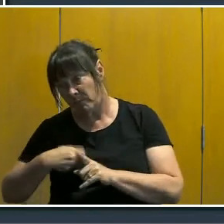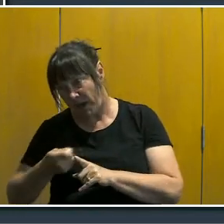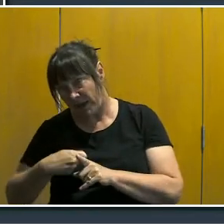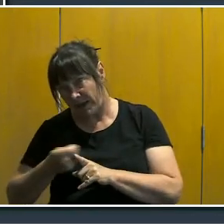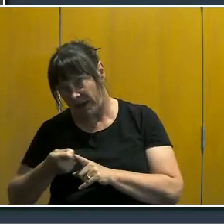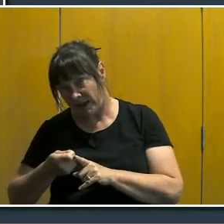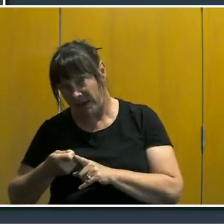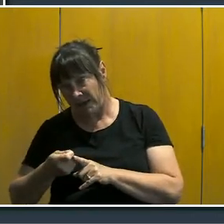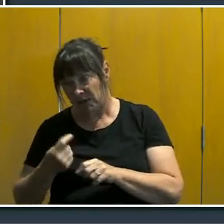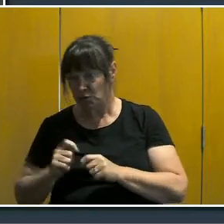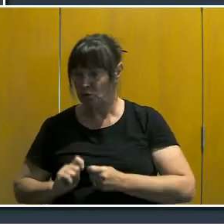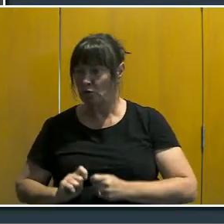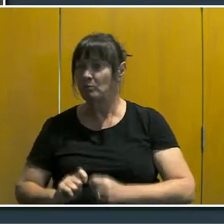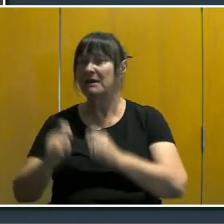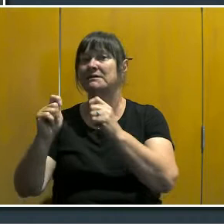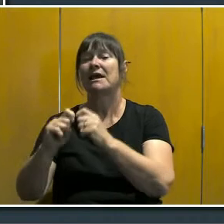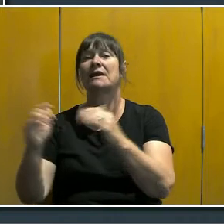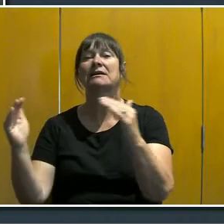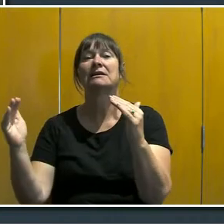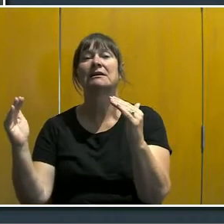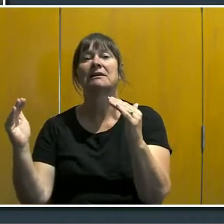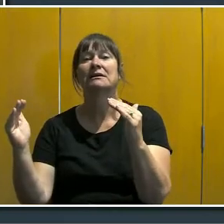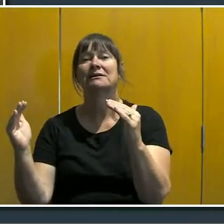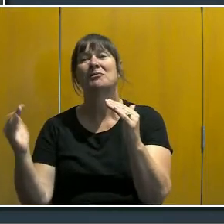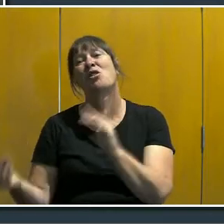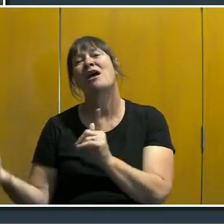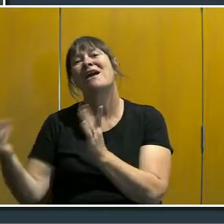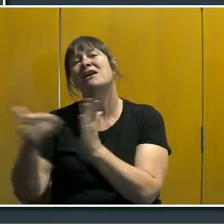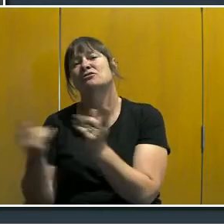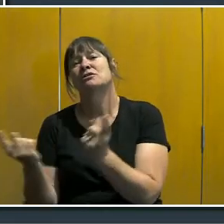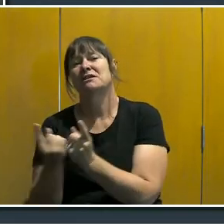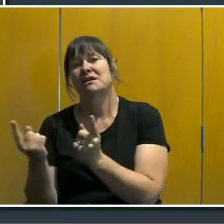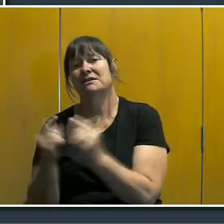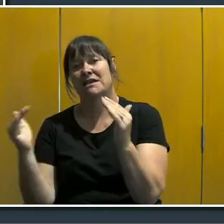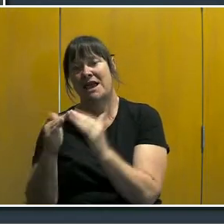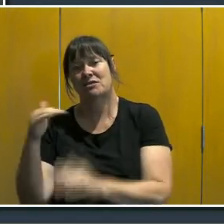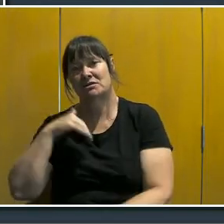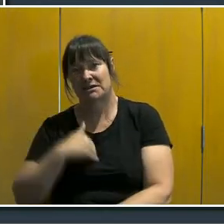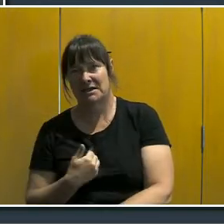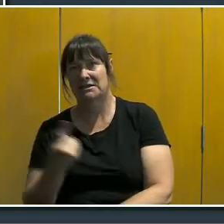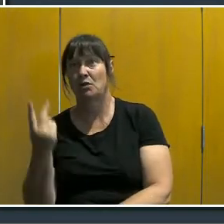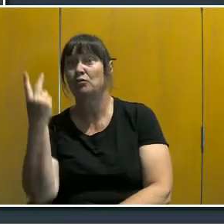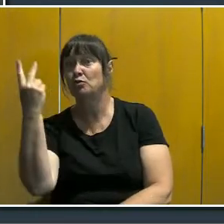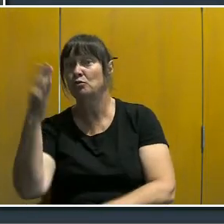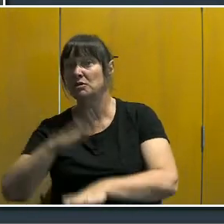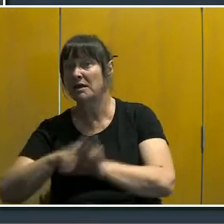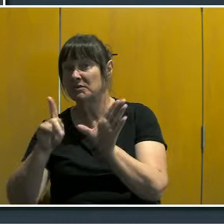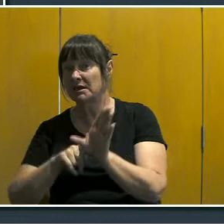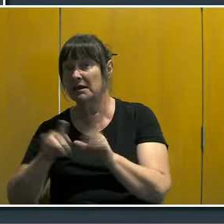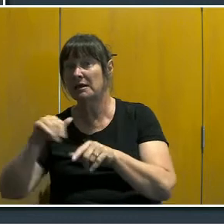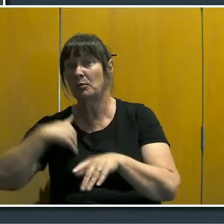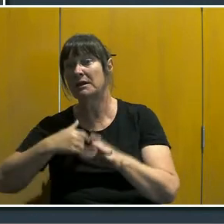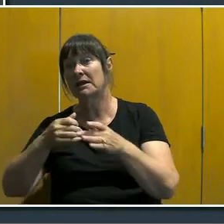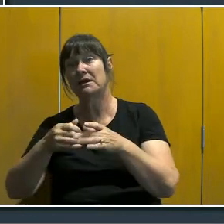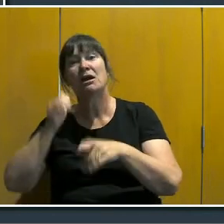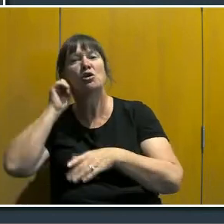maintain those structures that are additional to what people in town have. So twice a year we have to have the sewage treatment